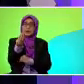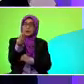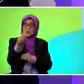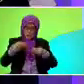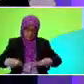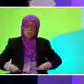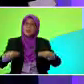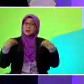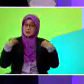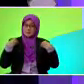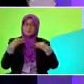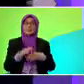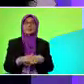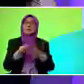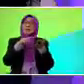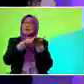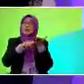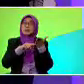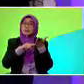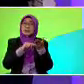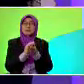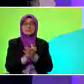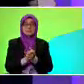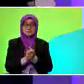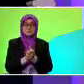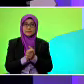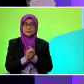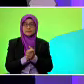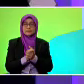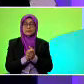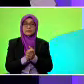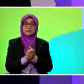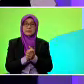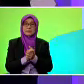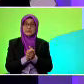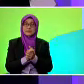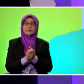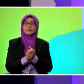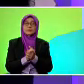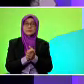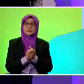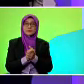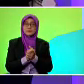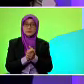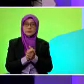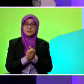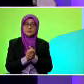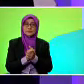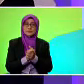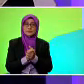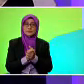still remember what is the meaning of microorganism. Okay. All right. Okay,